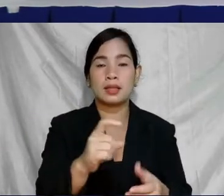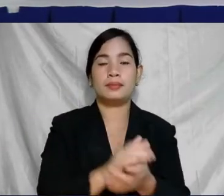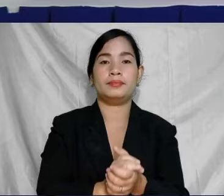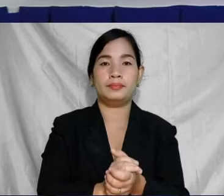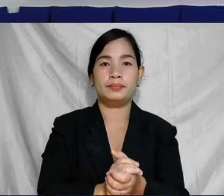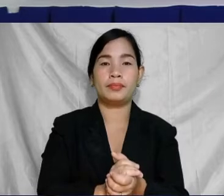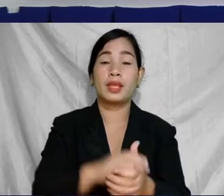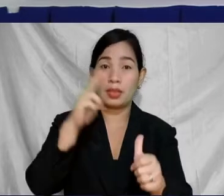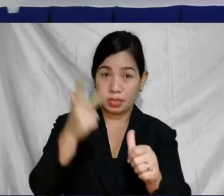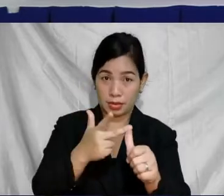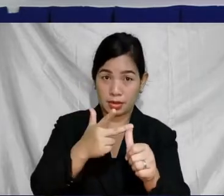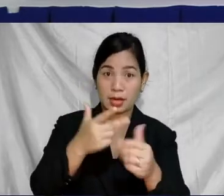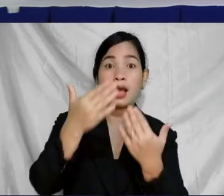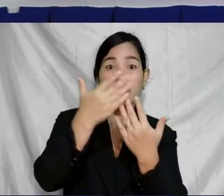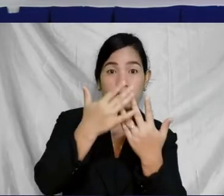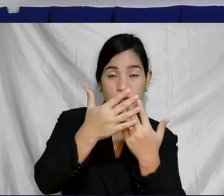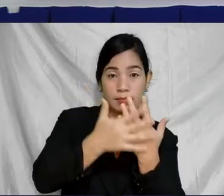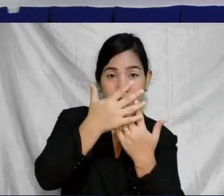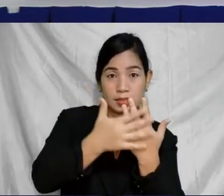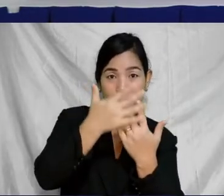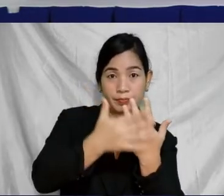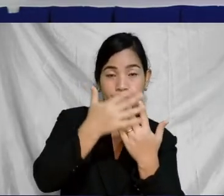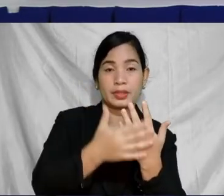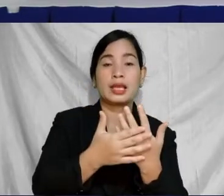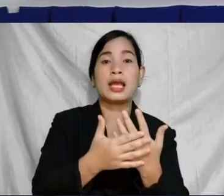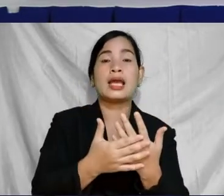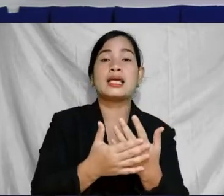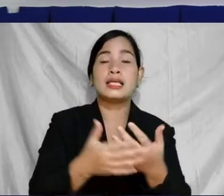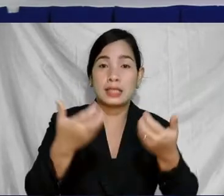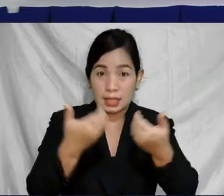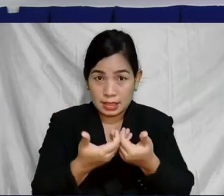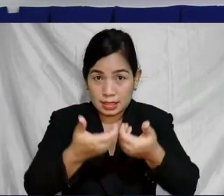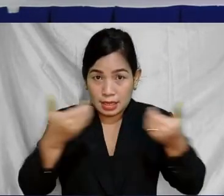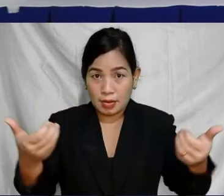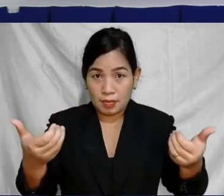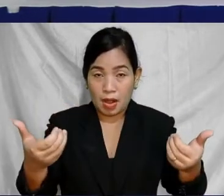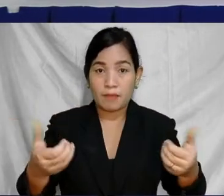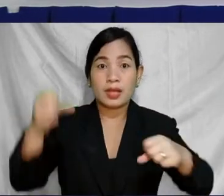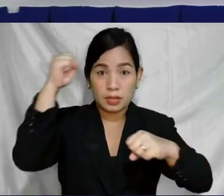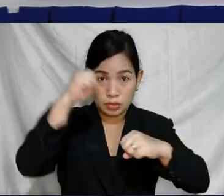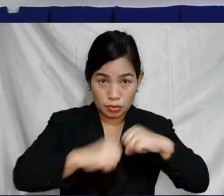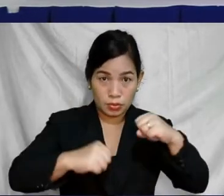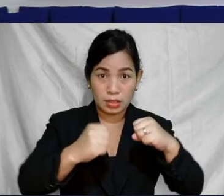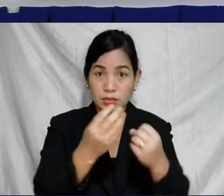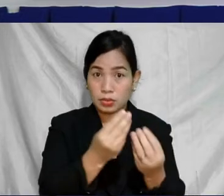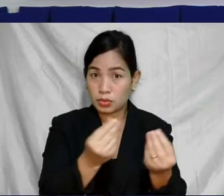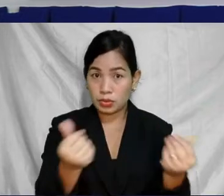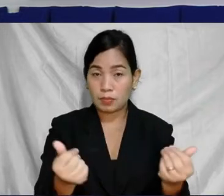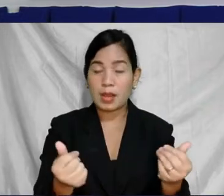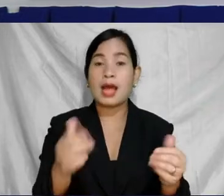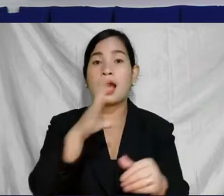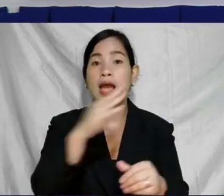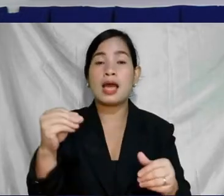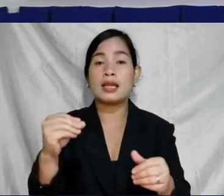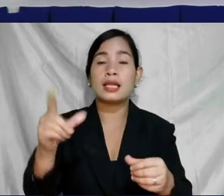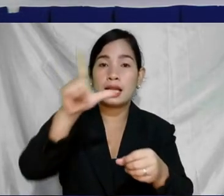filtration. Filtration is the separation of insoluble solid in a liquid mixture using a filter